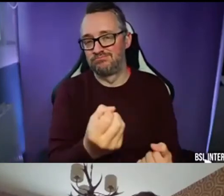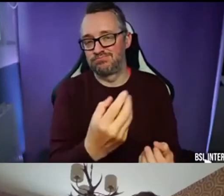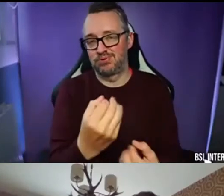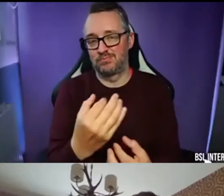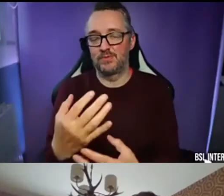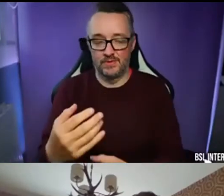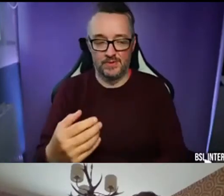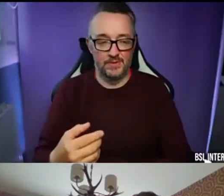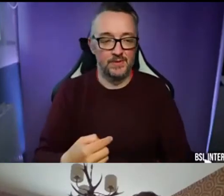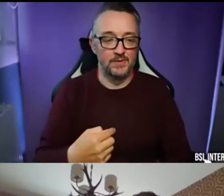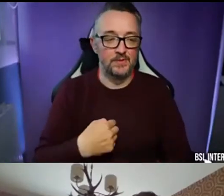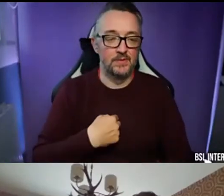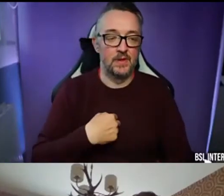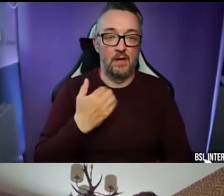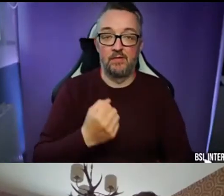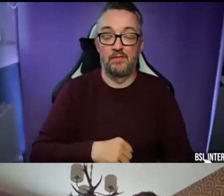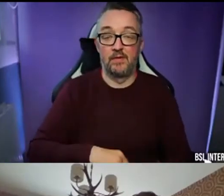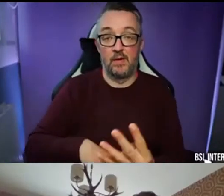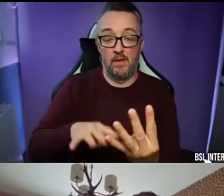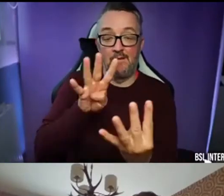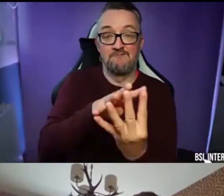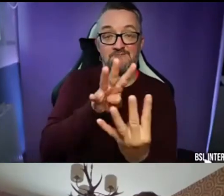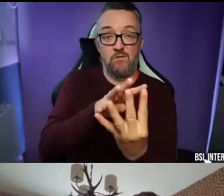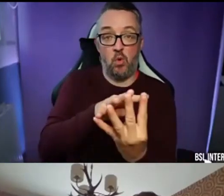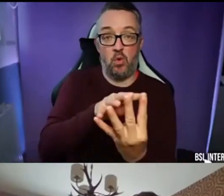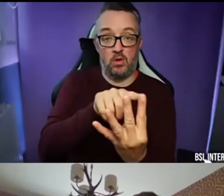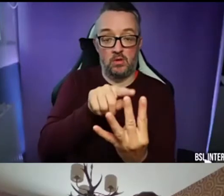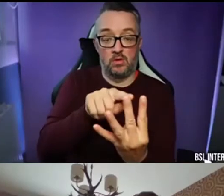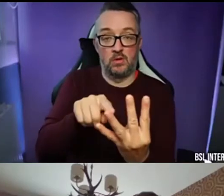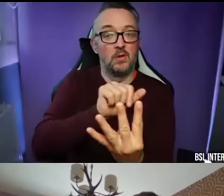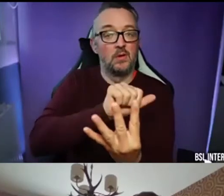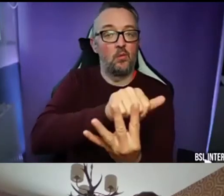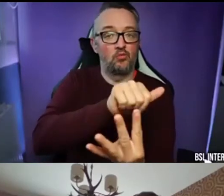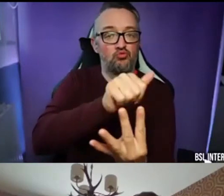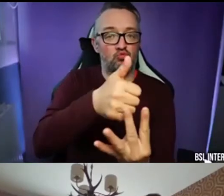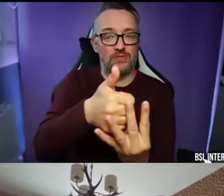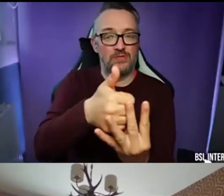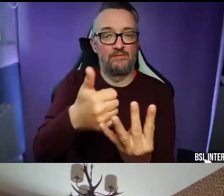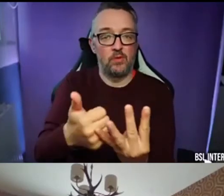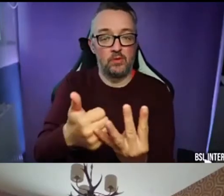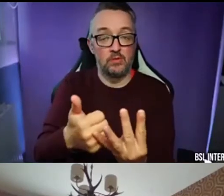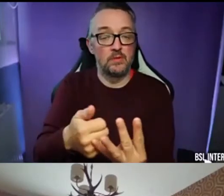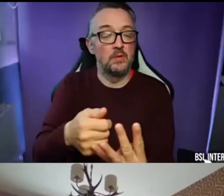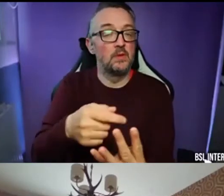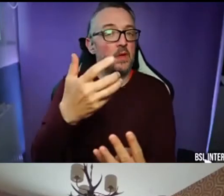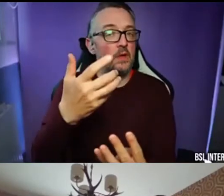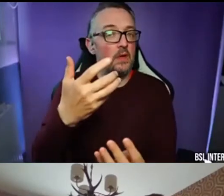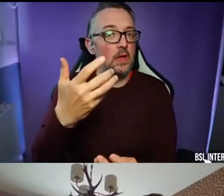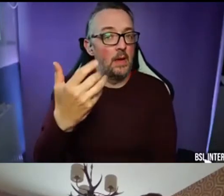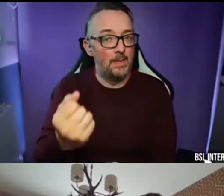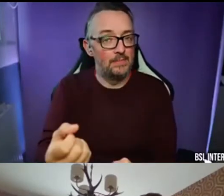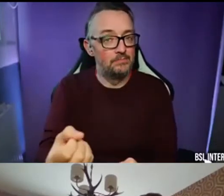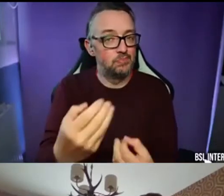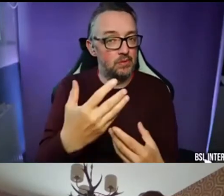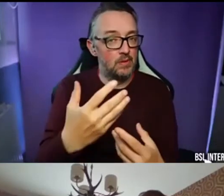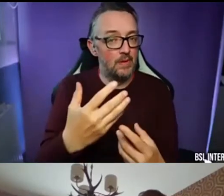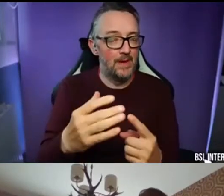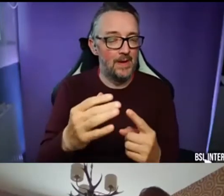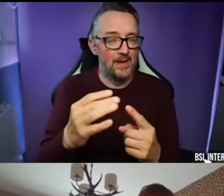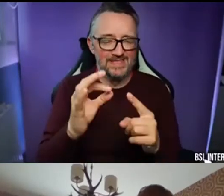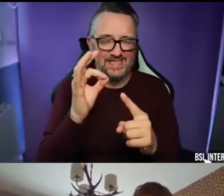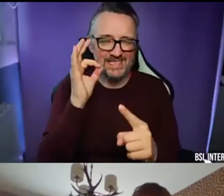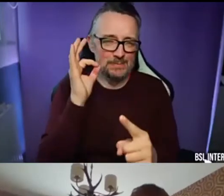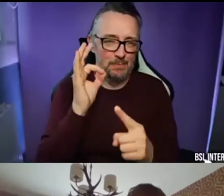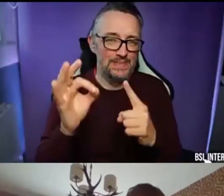took the 4 areas for discussion in turn. There were some very specific feature requests and examples, but also